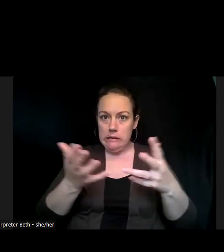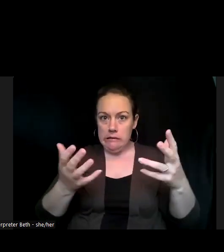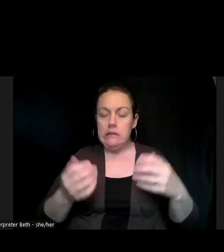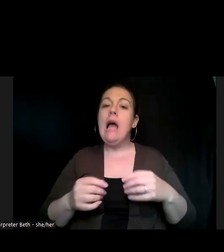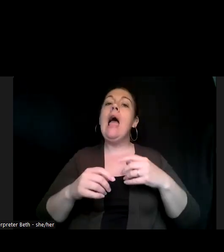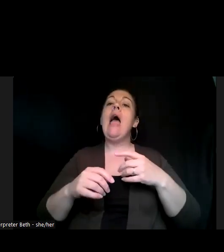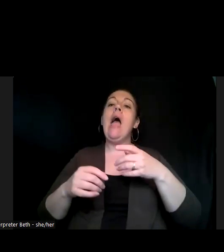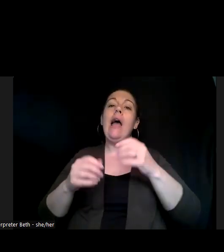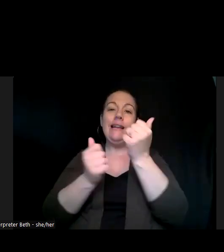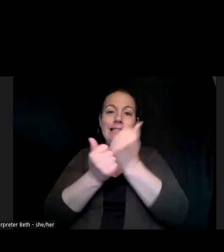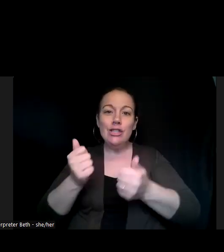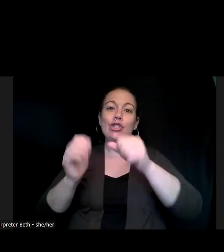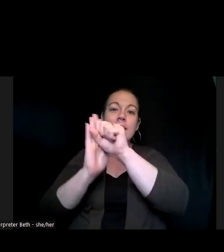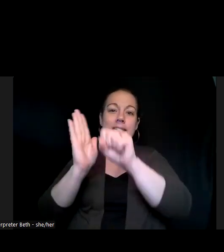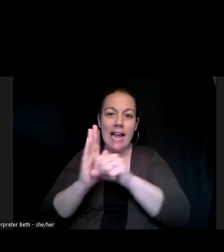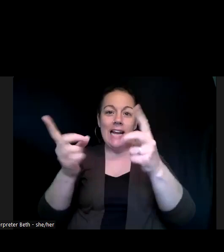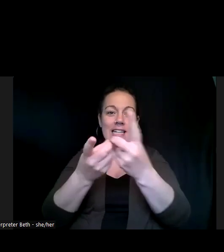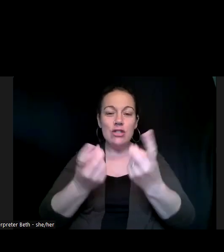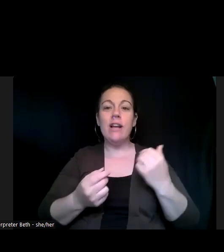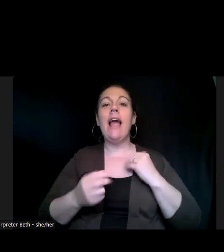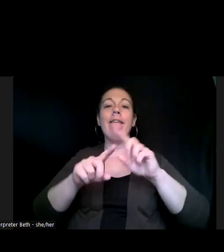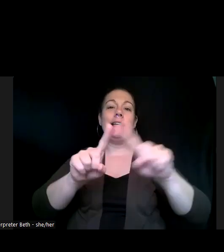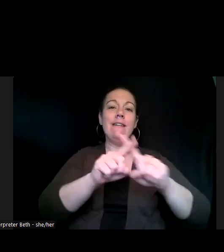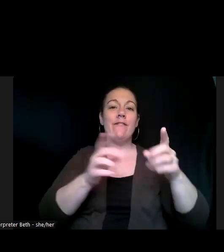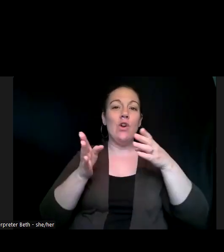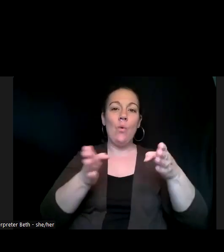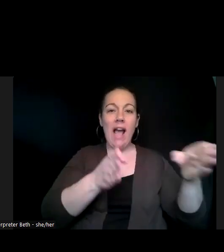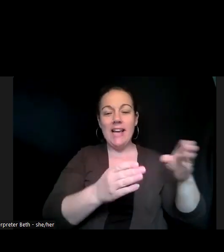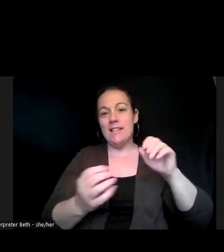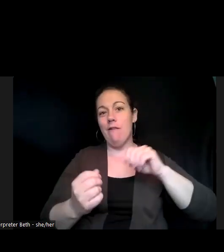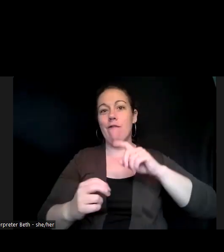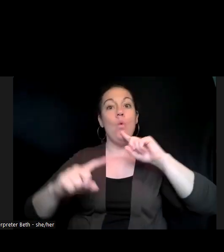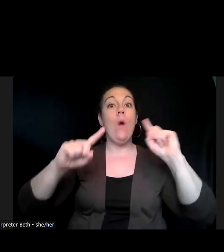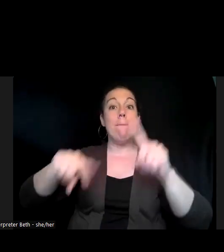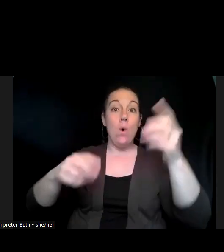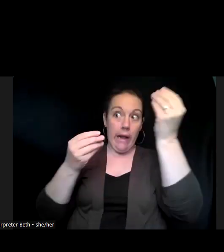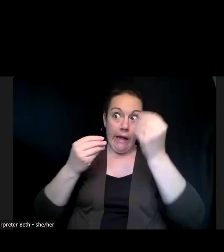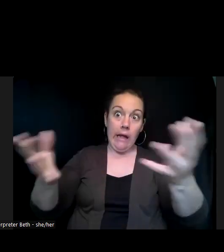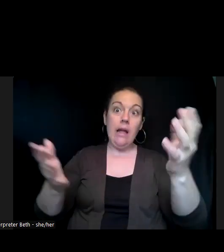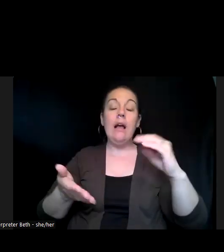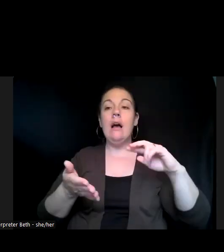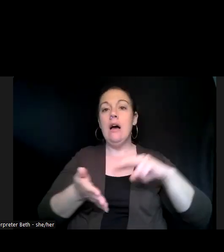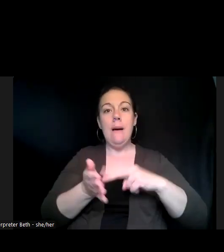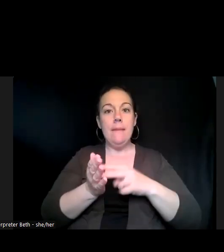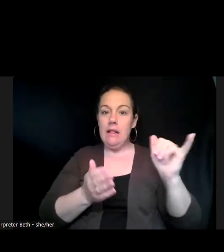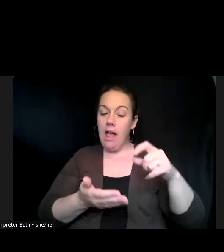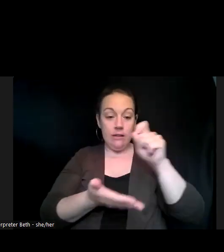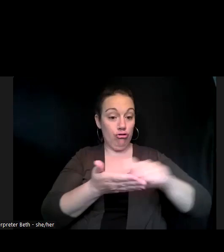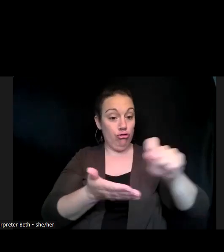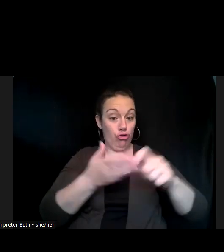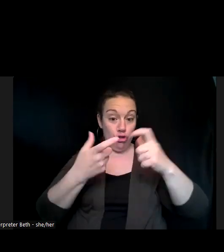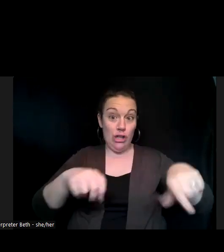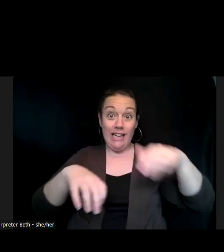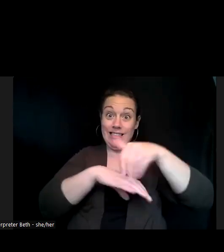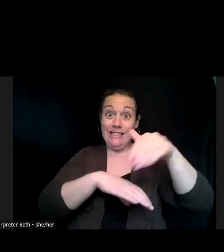always clear what that means. So being spent could mean that it's already been sort of out the door, checks have been written and cashed, but